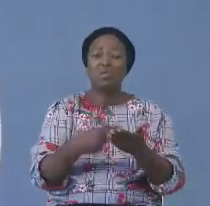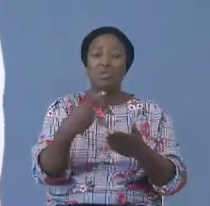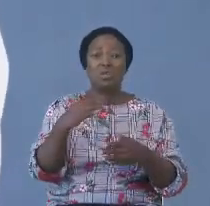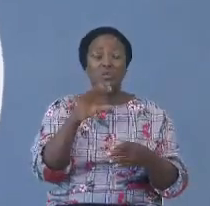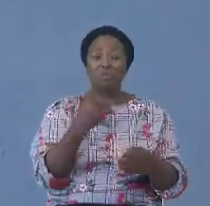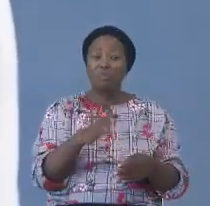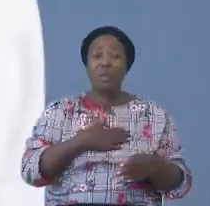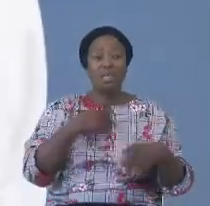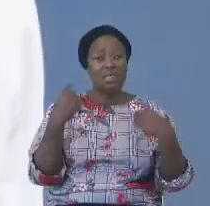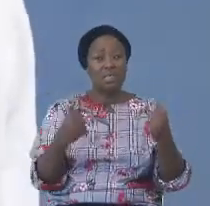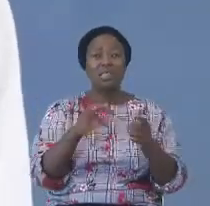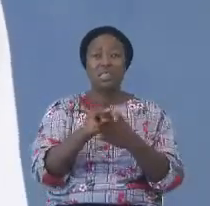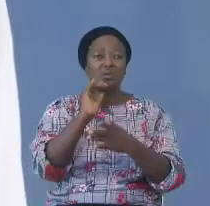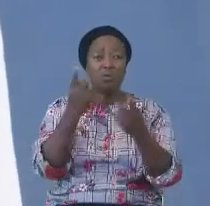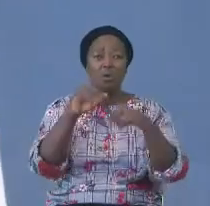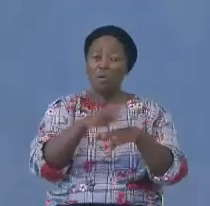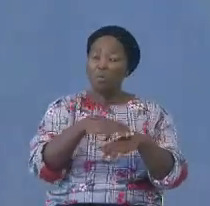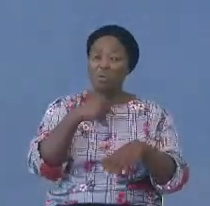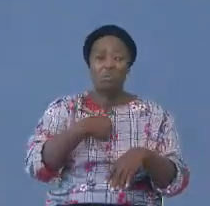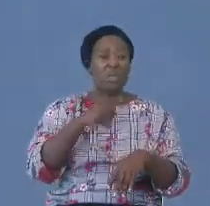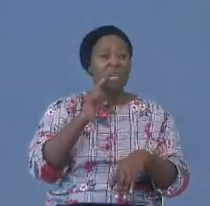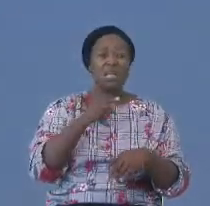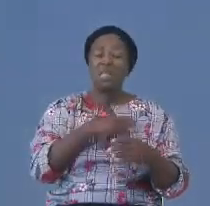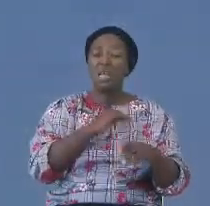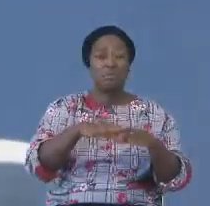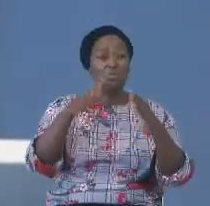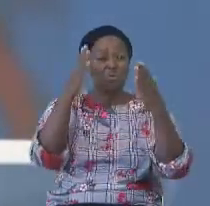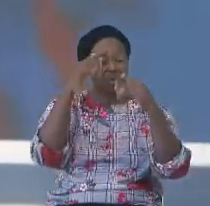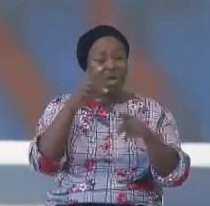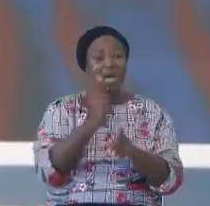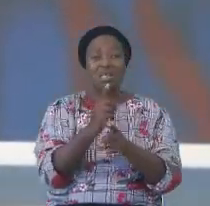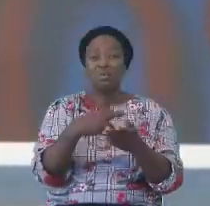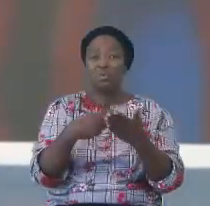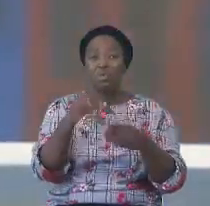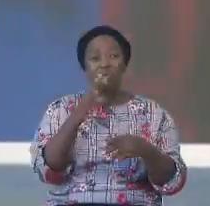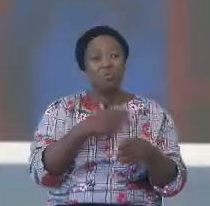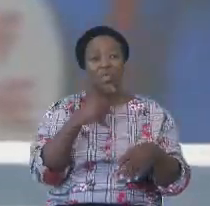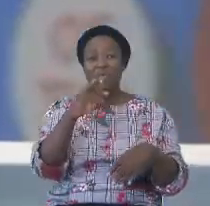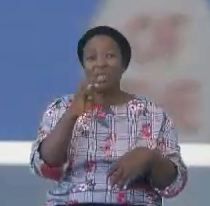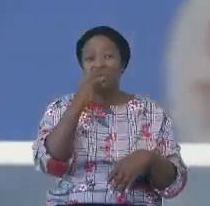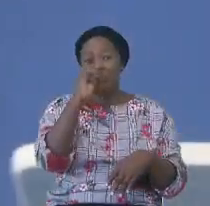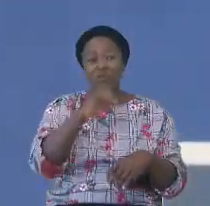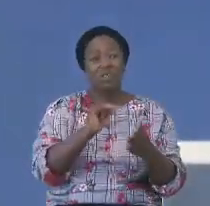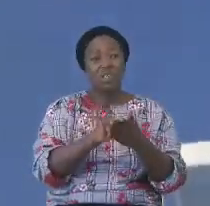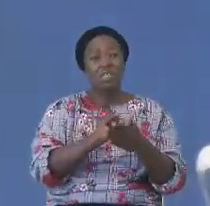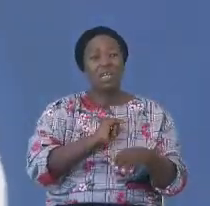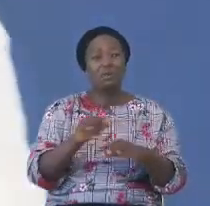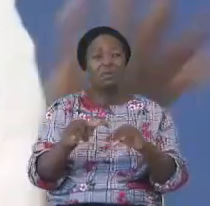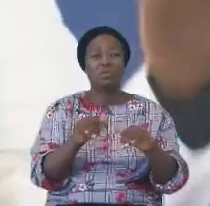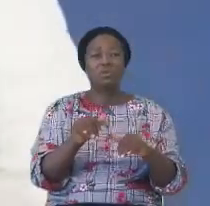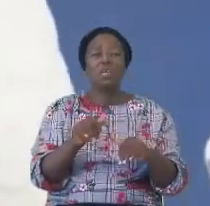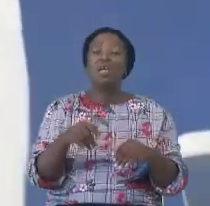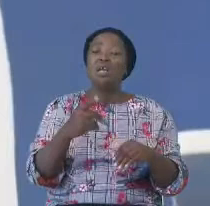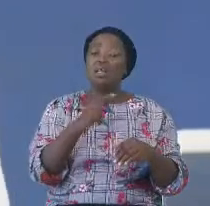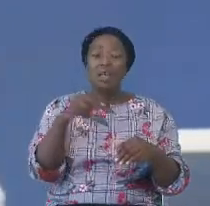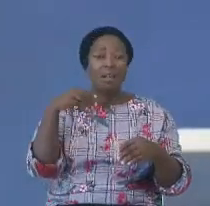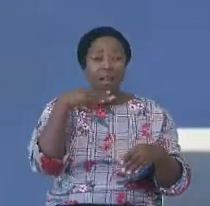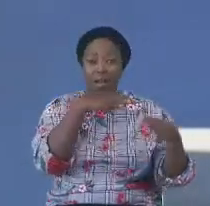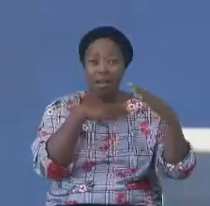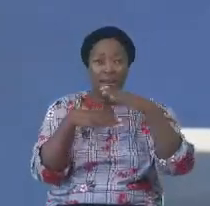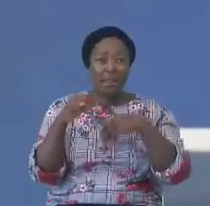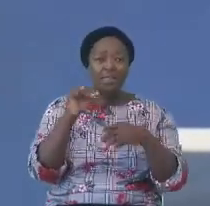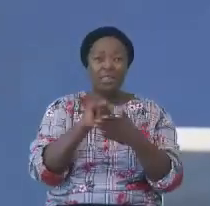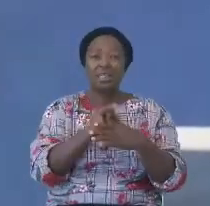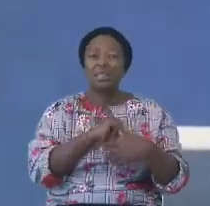time. I didn't know the eternal consequence of my sin that will come upon me as a result of